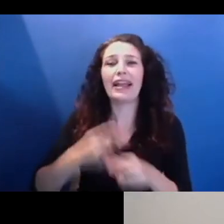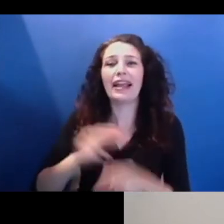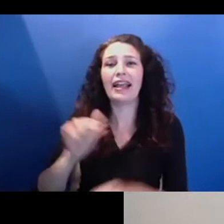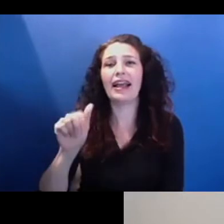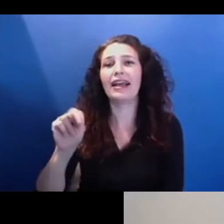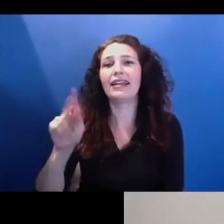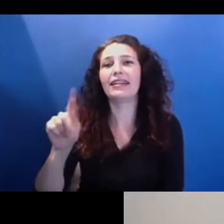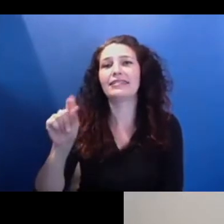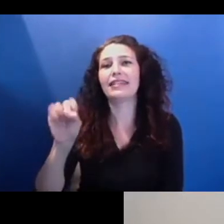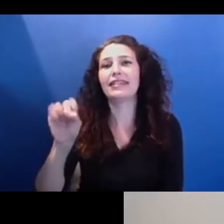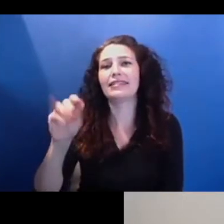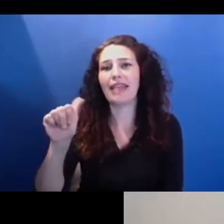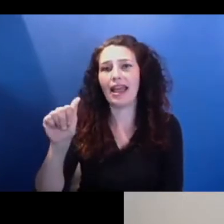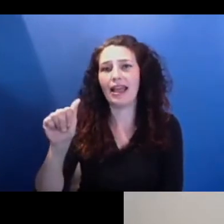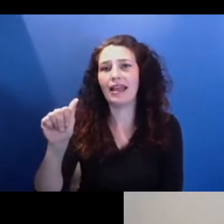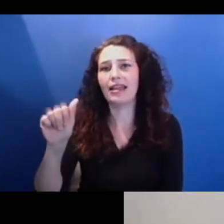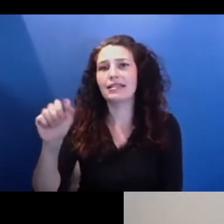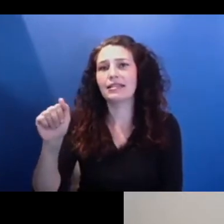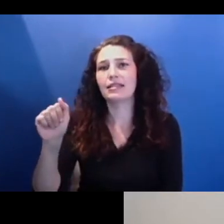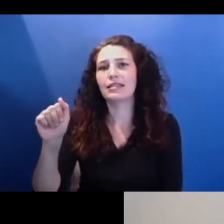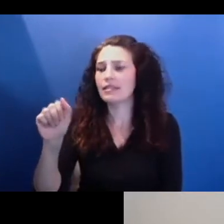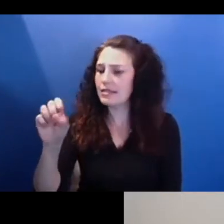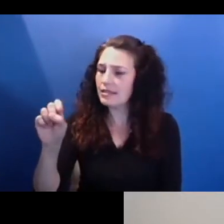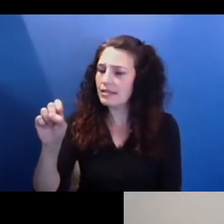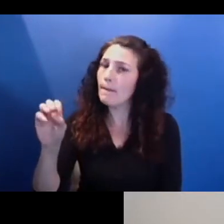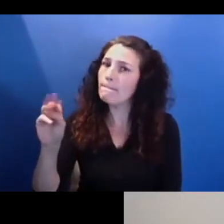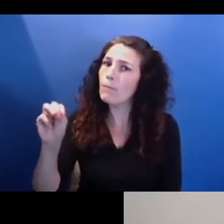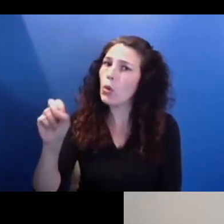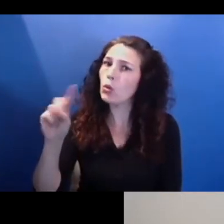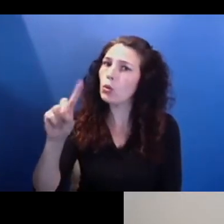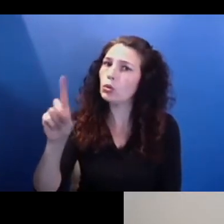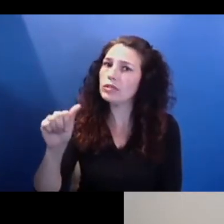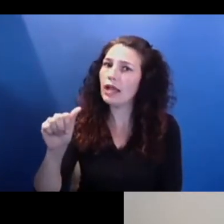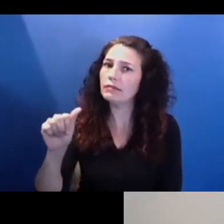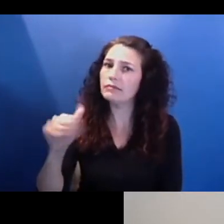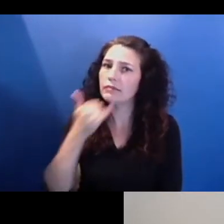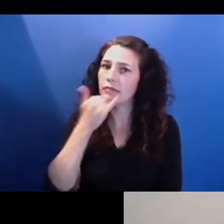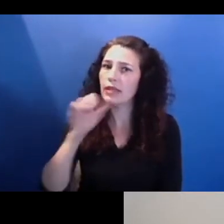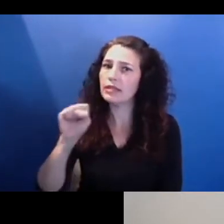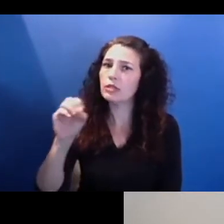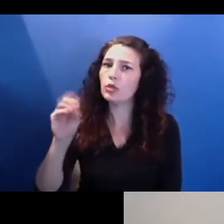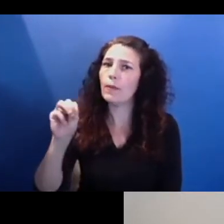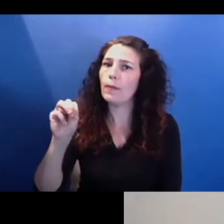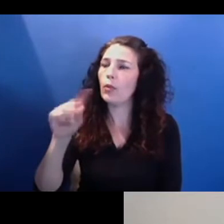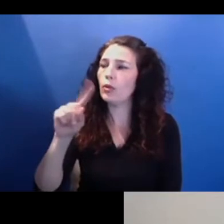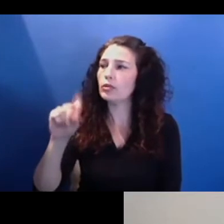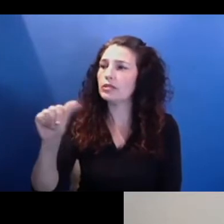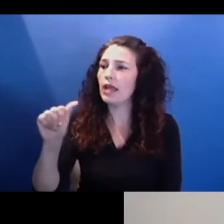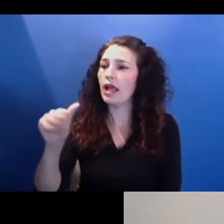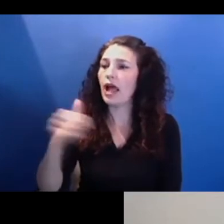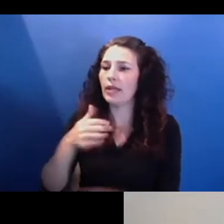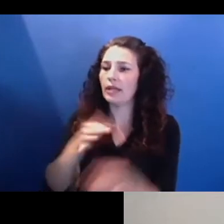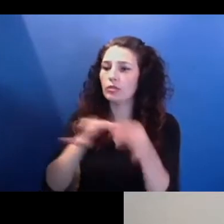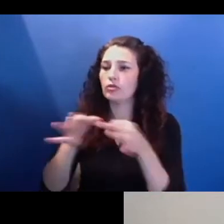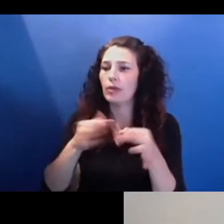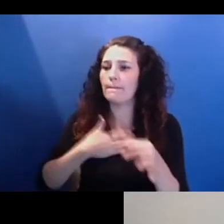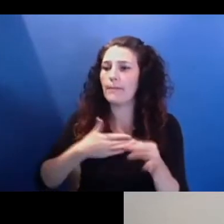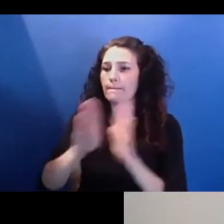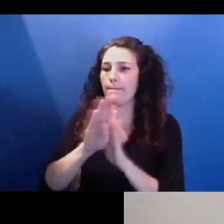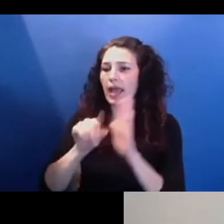Anastasia Somoza, and before I start telling you my personal story, I'll describe my background a little